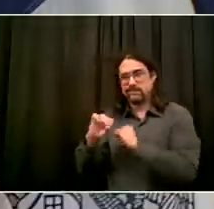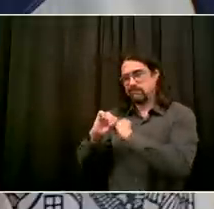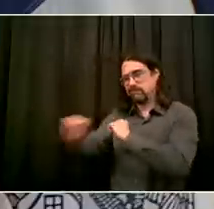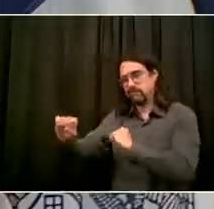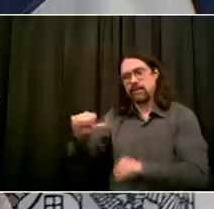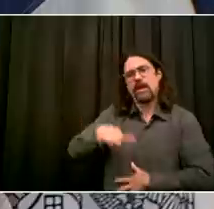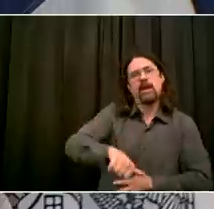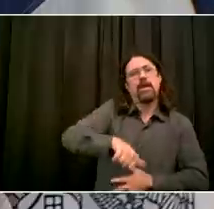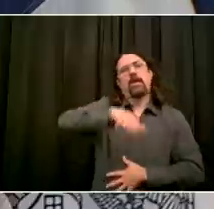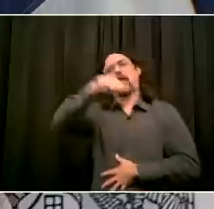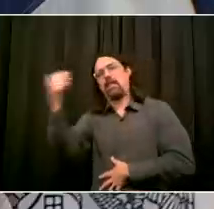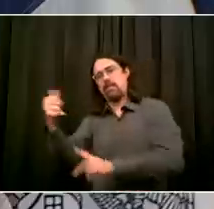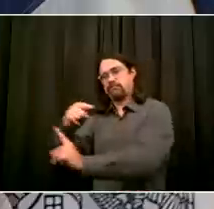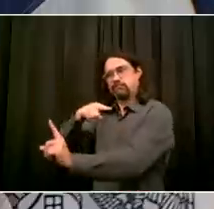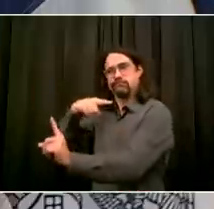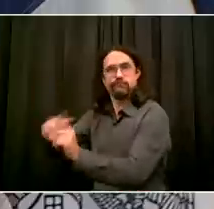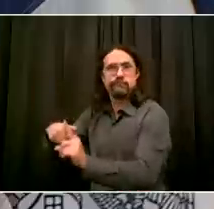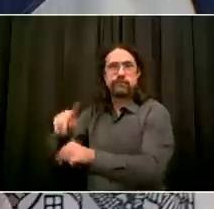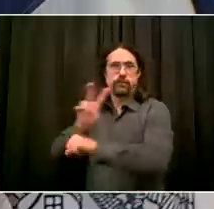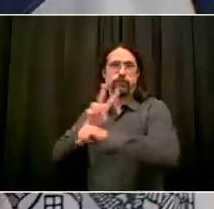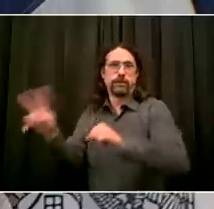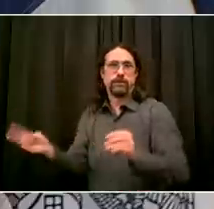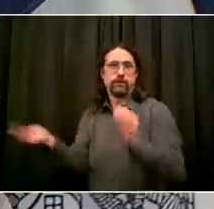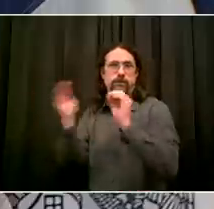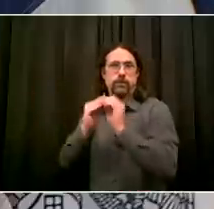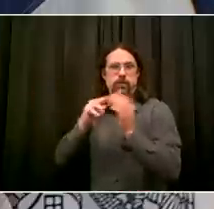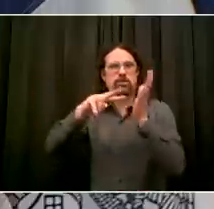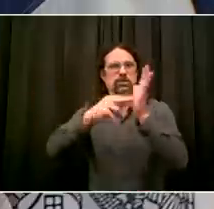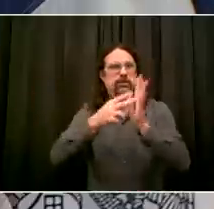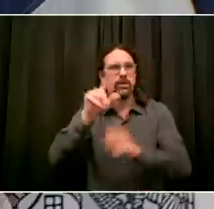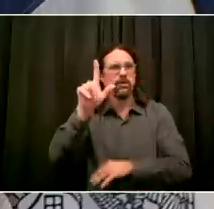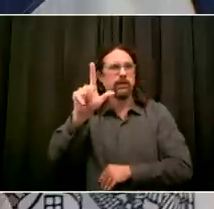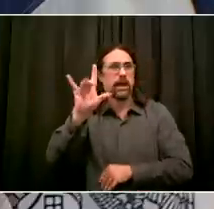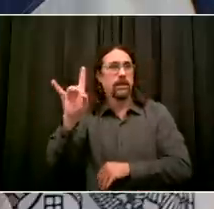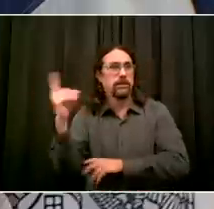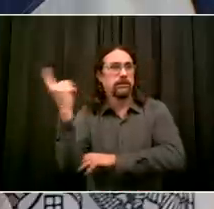and then get the restrictions off. Go ahead.